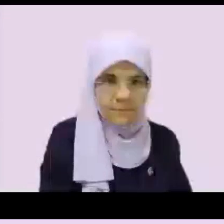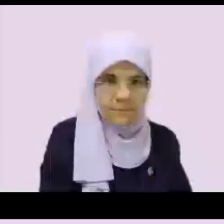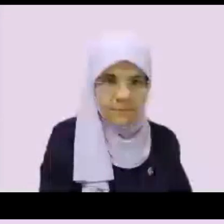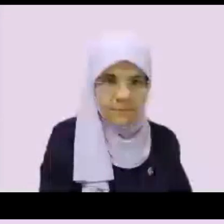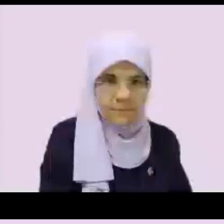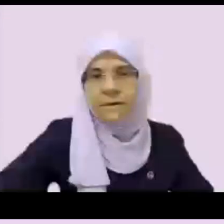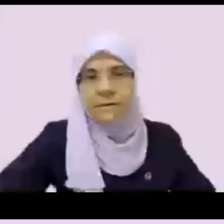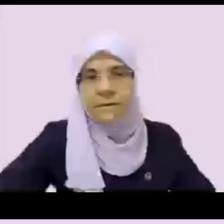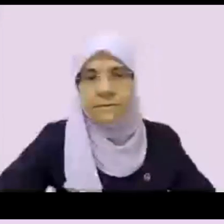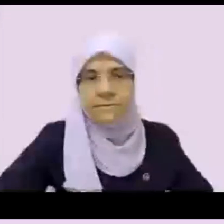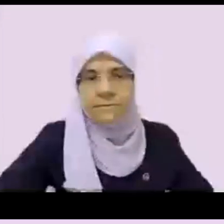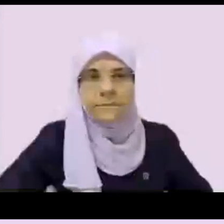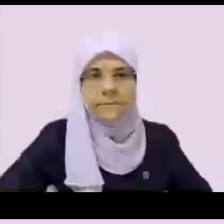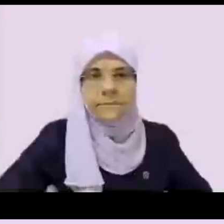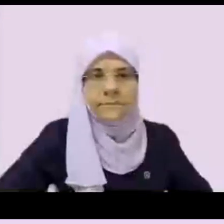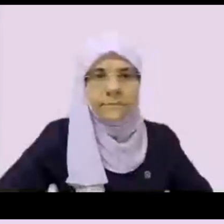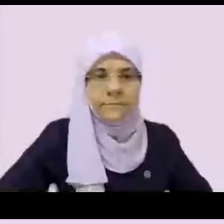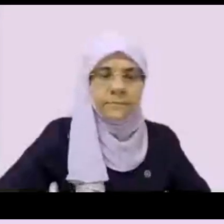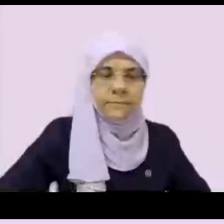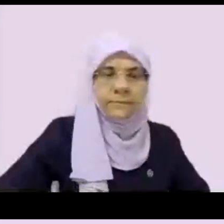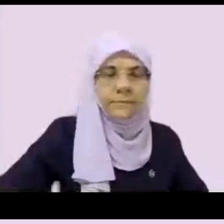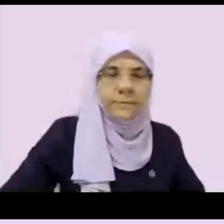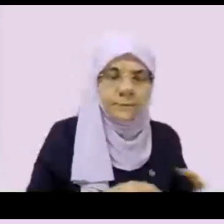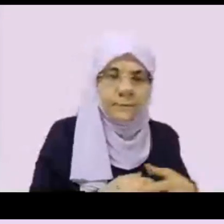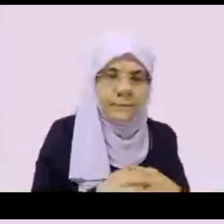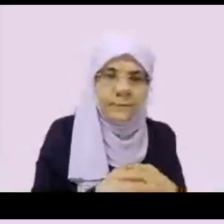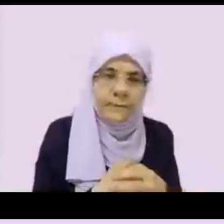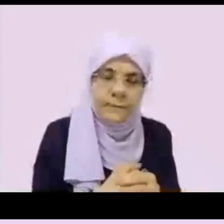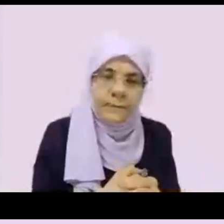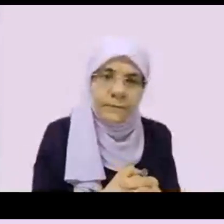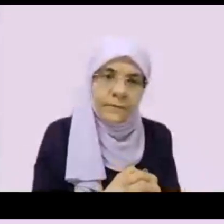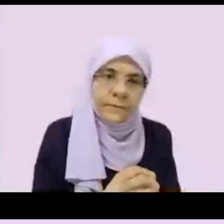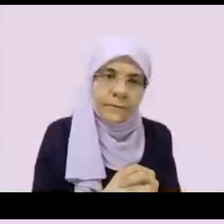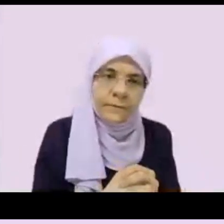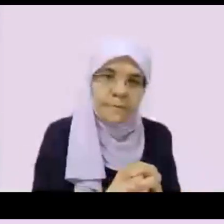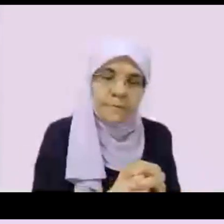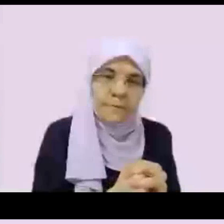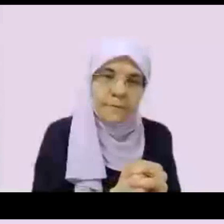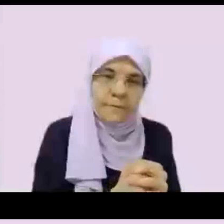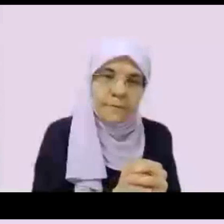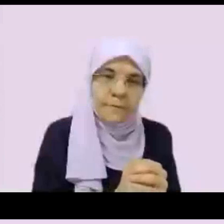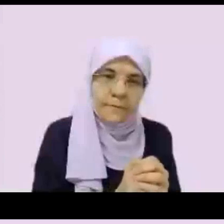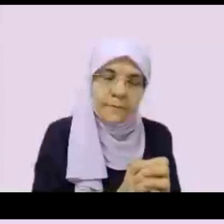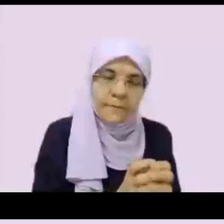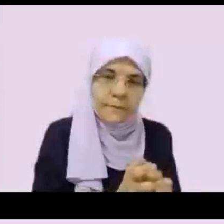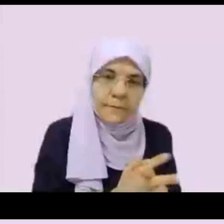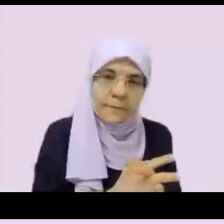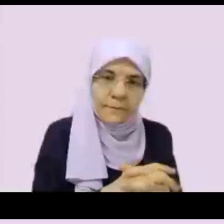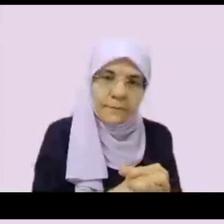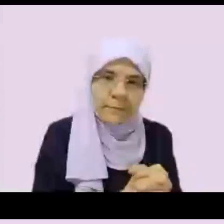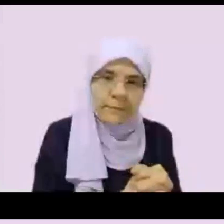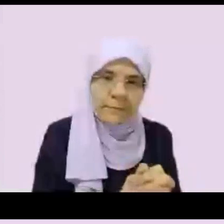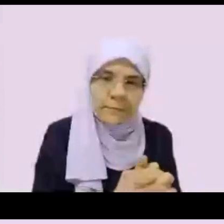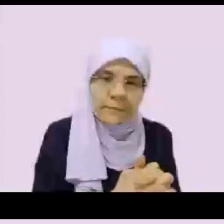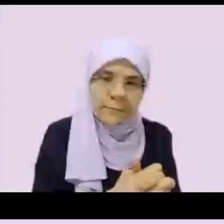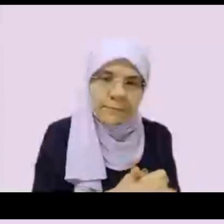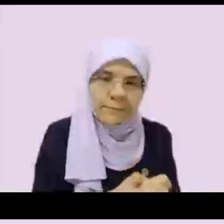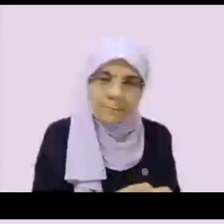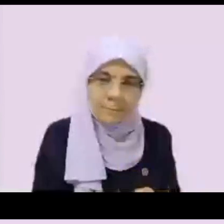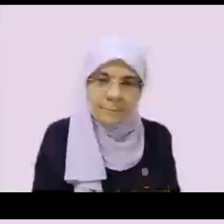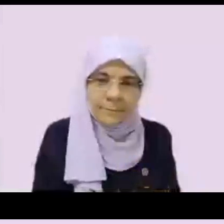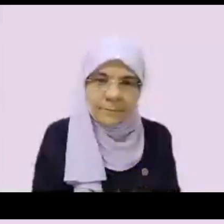But then maybe I was lucky. I got a PhD position, and after that a permanent position, and then I